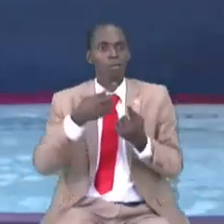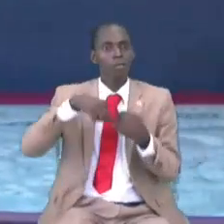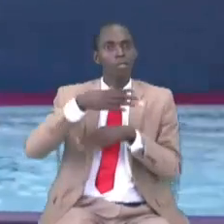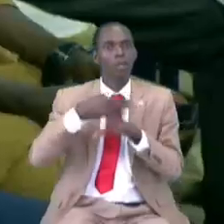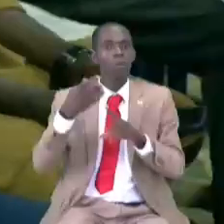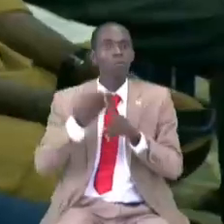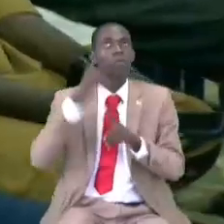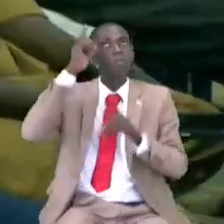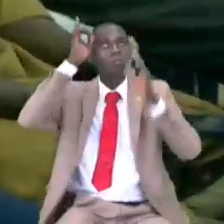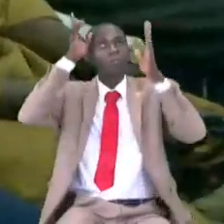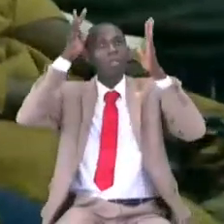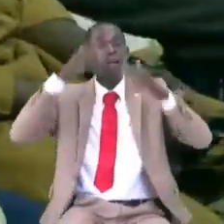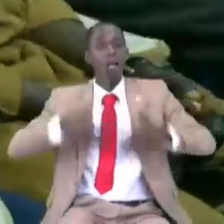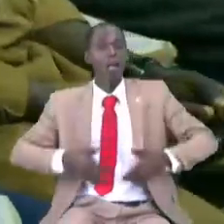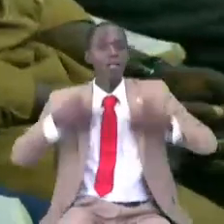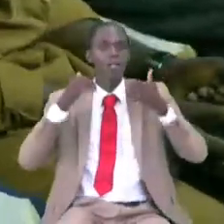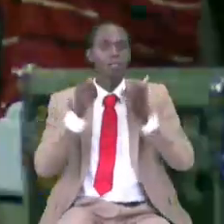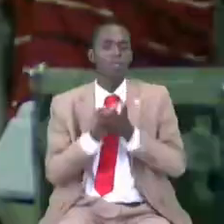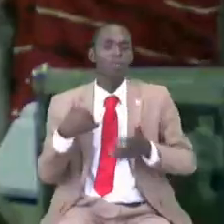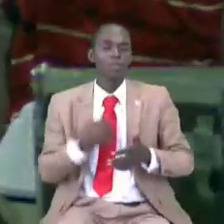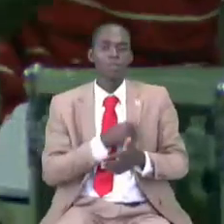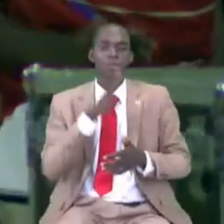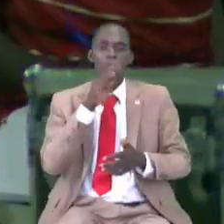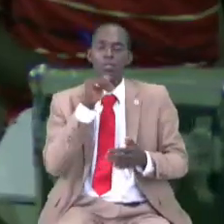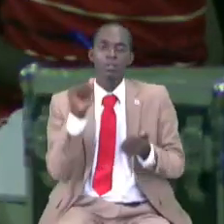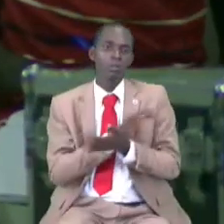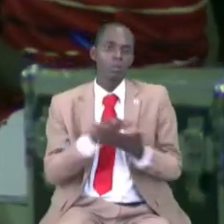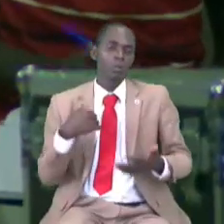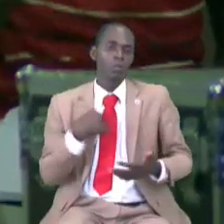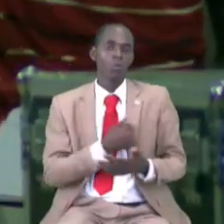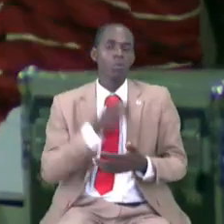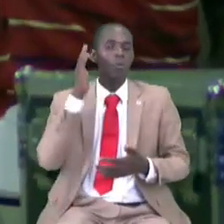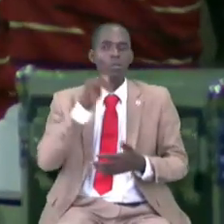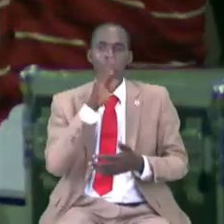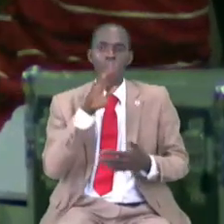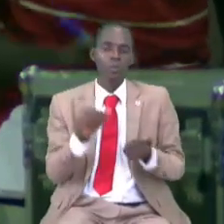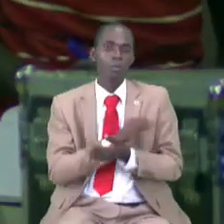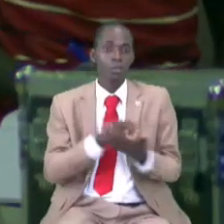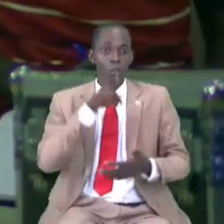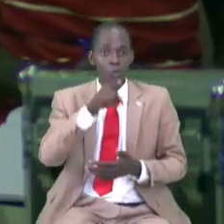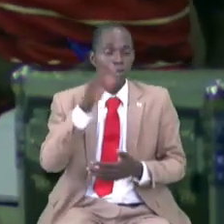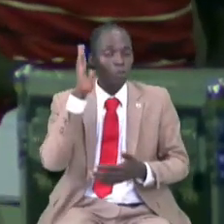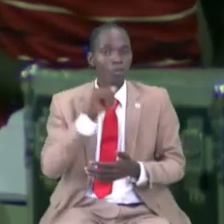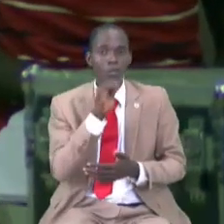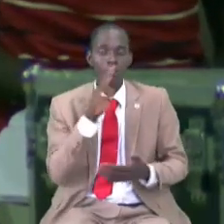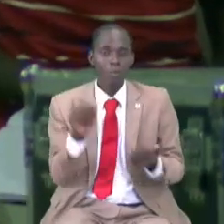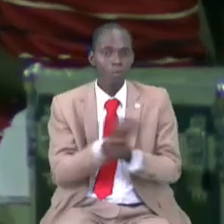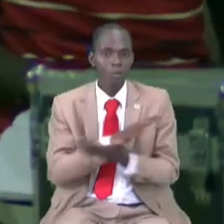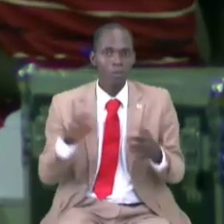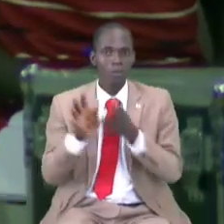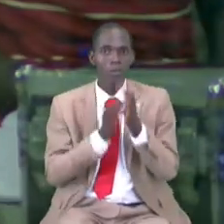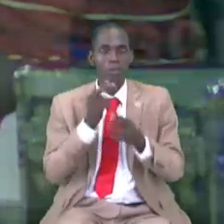perish. You will not perish. Your people will not perish. Our members in our churches will